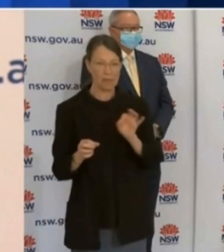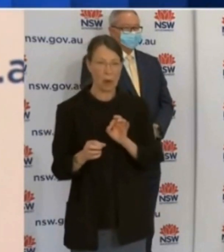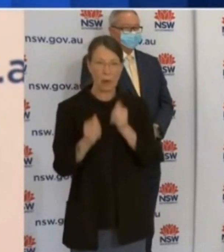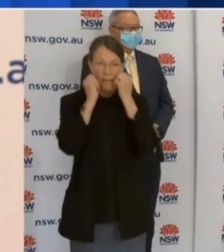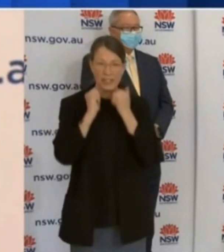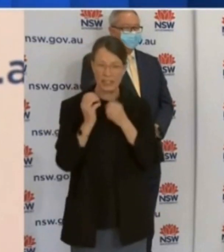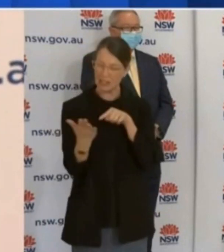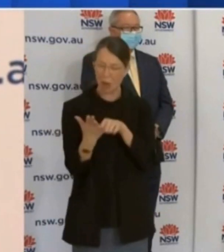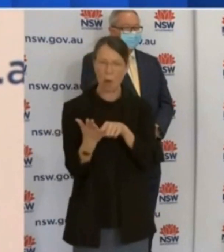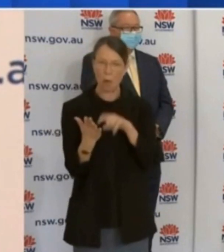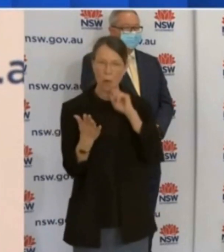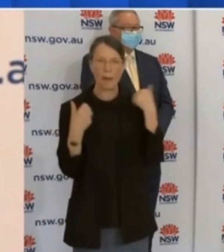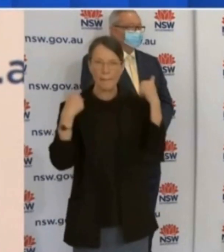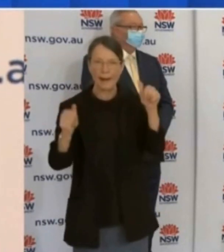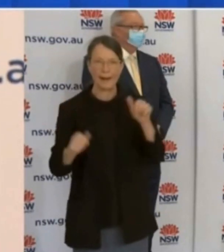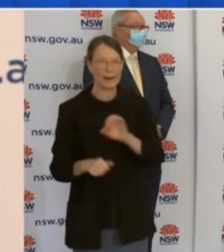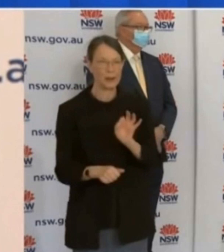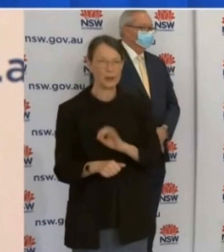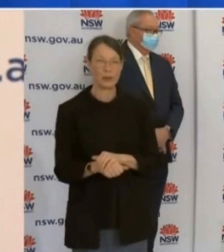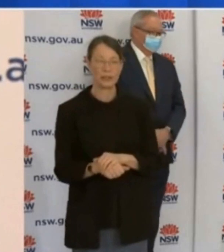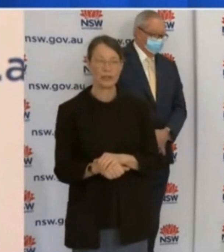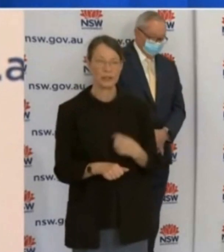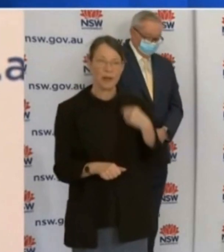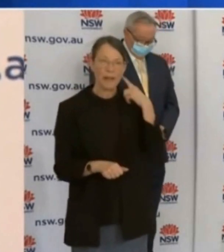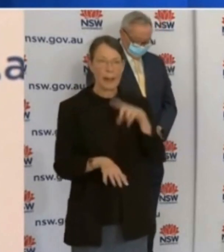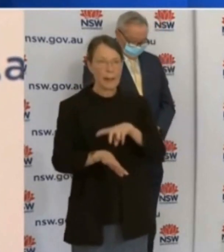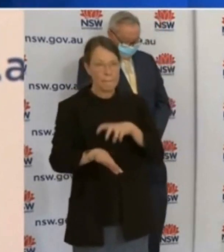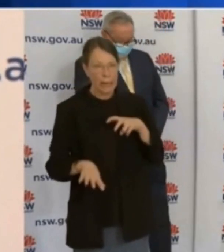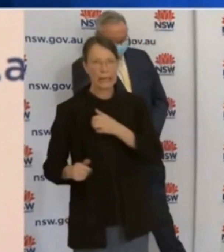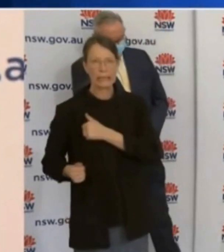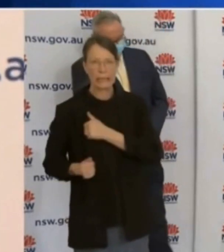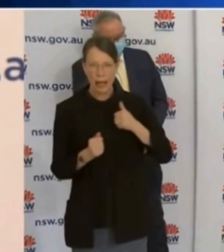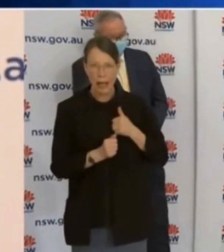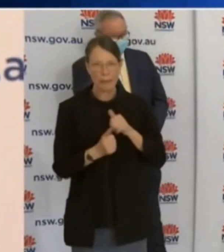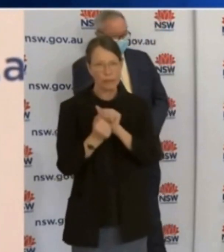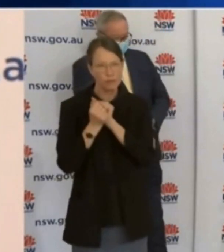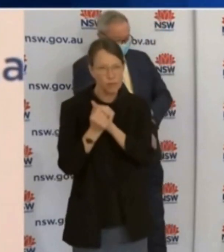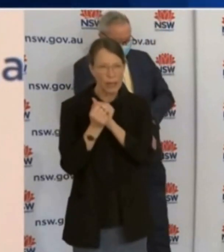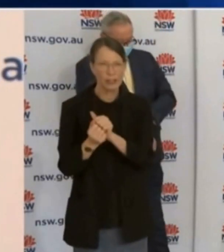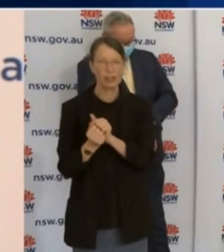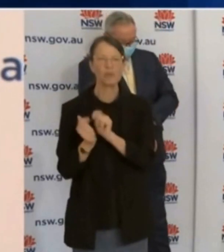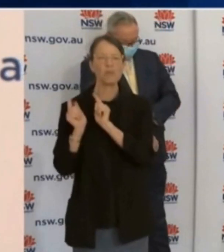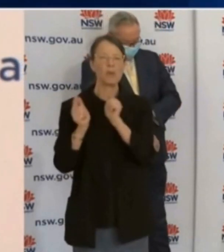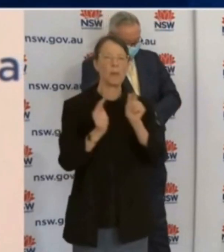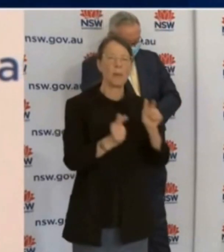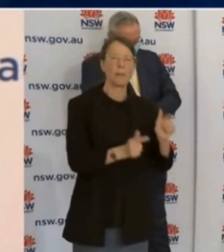Defence Forces, who are working together on the ground, are taking all those necessary actions. Sometimes, as Deputy